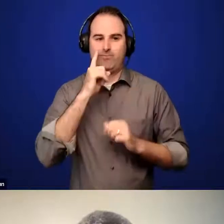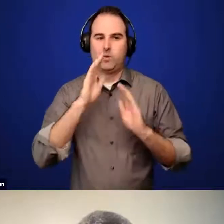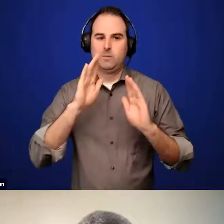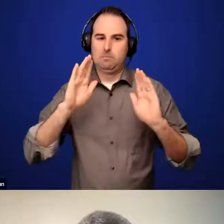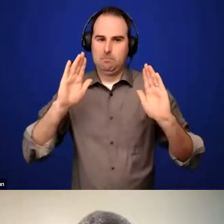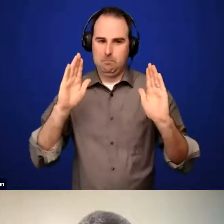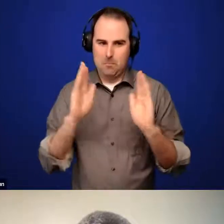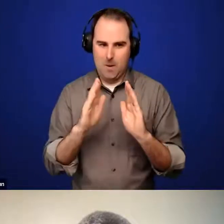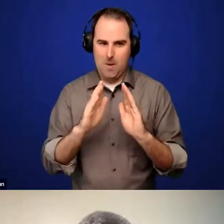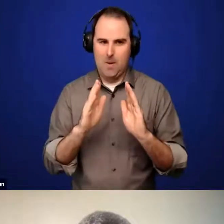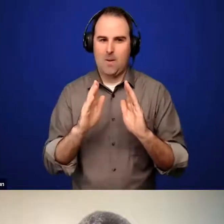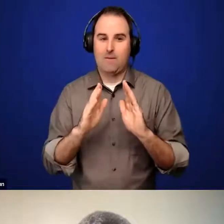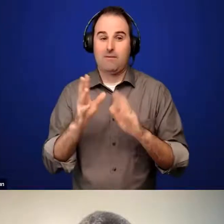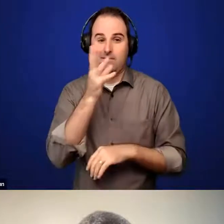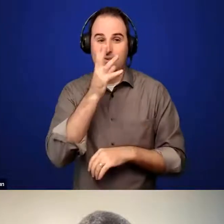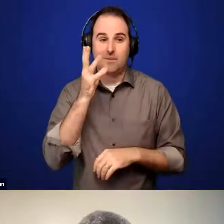forecast.